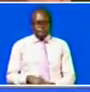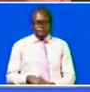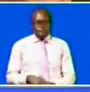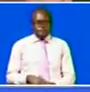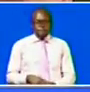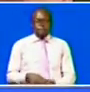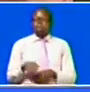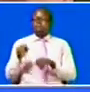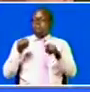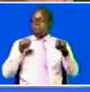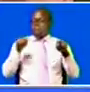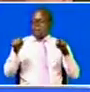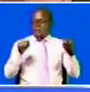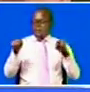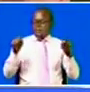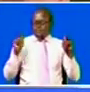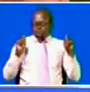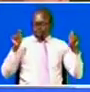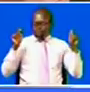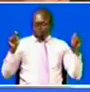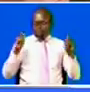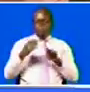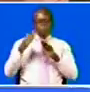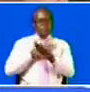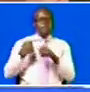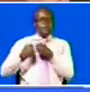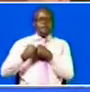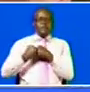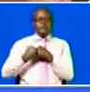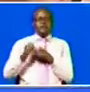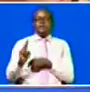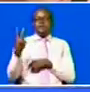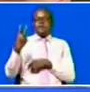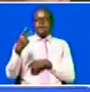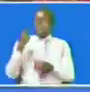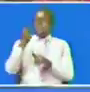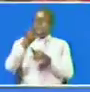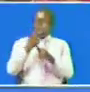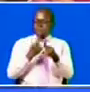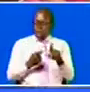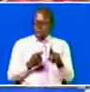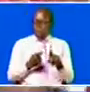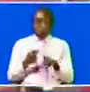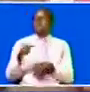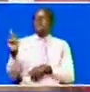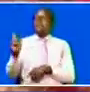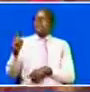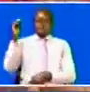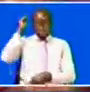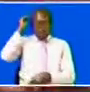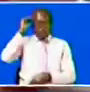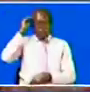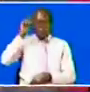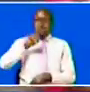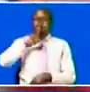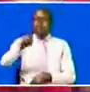on managing unrests, which are usually a challenge in our second term. The Education Ministry has since